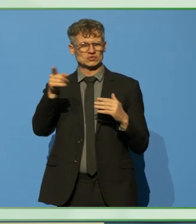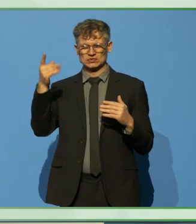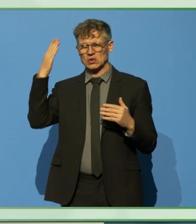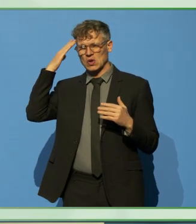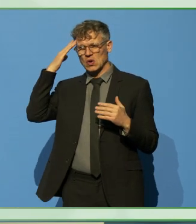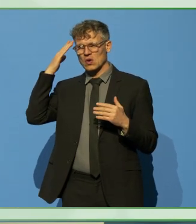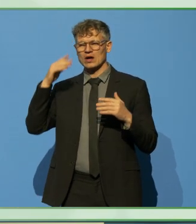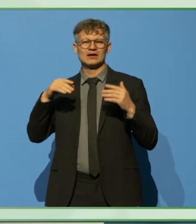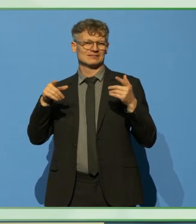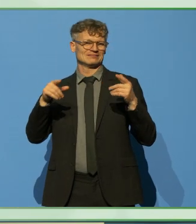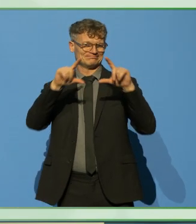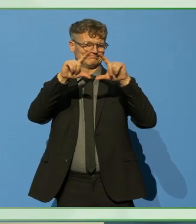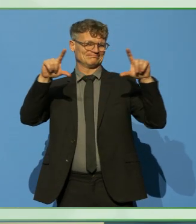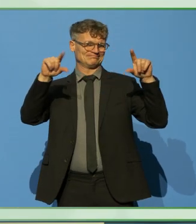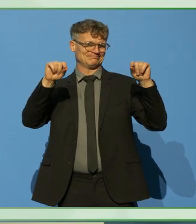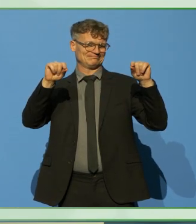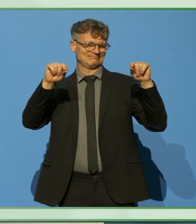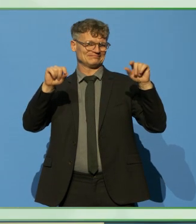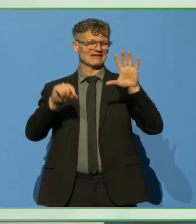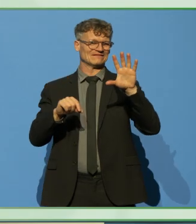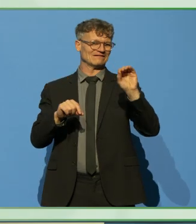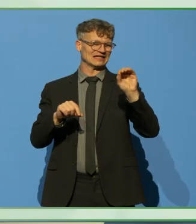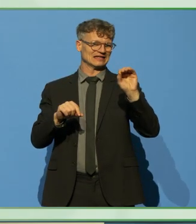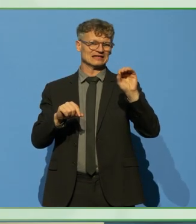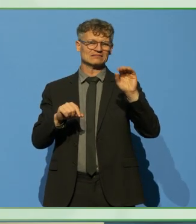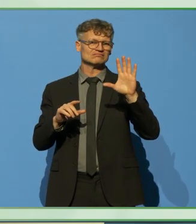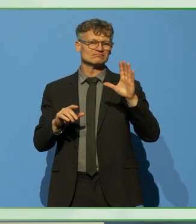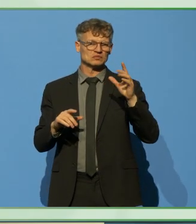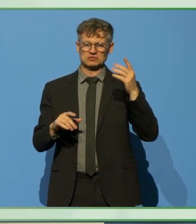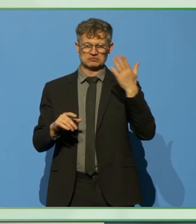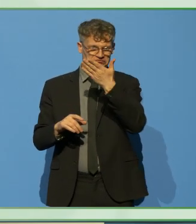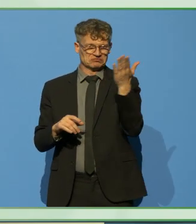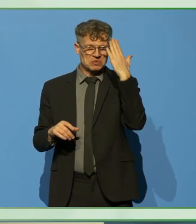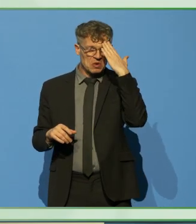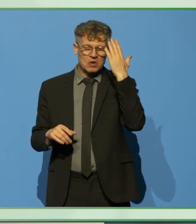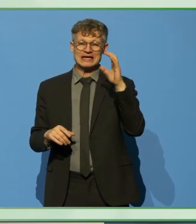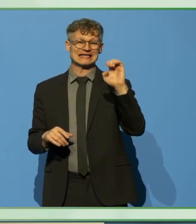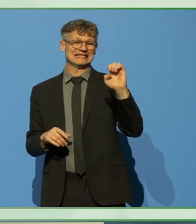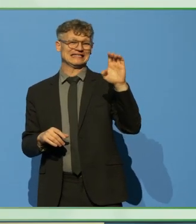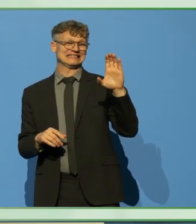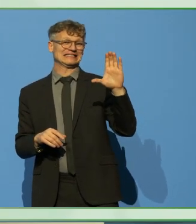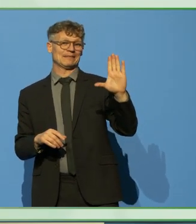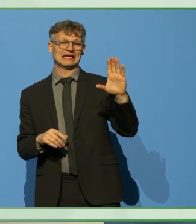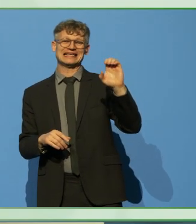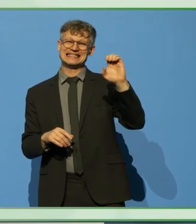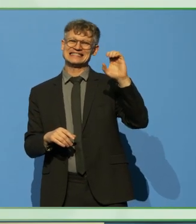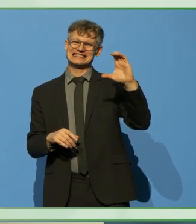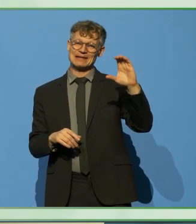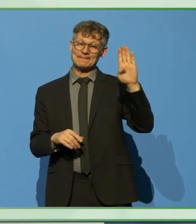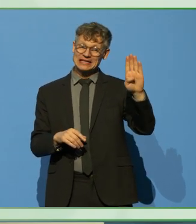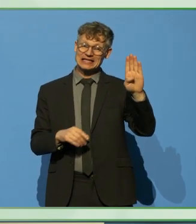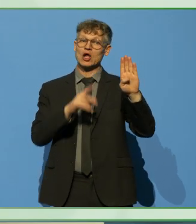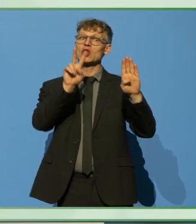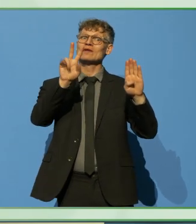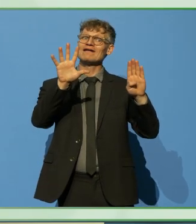euro banknote. It's a 50 euro banknote, and the idea of the ECB 25 years ago was